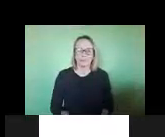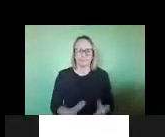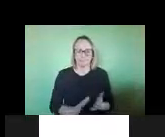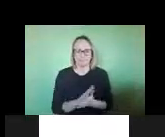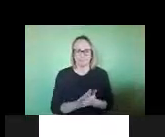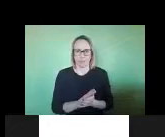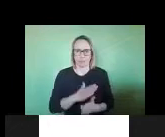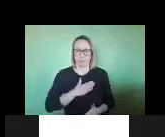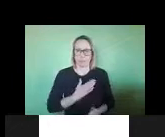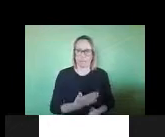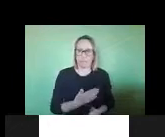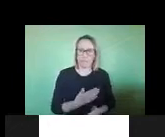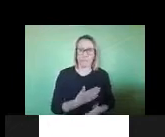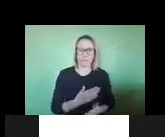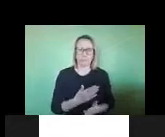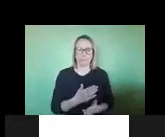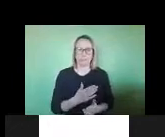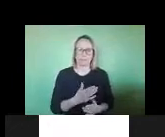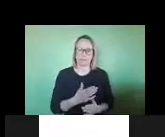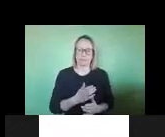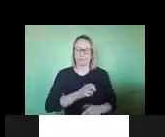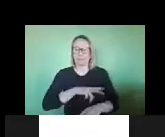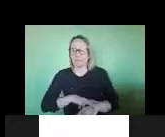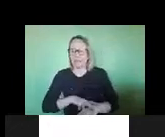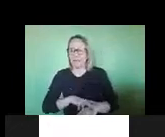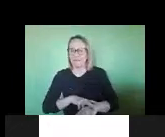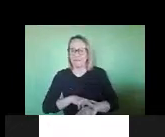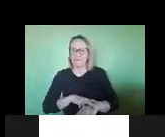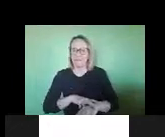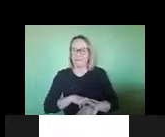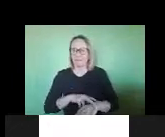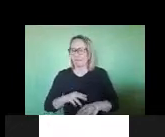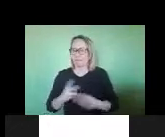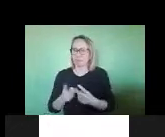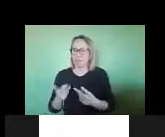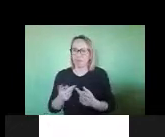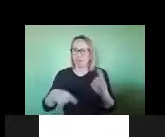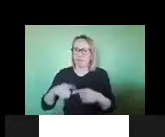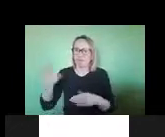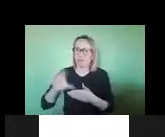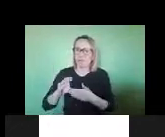benefit of our network members, our staff members and our stakeholders and funders.